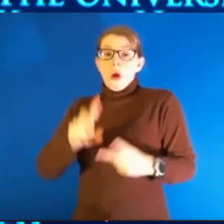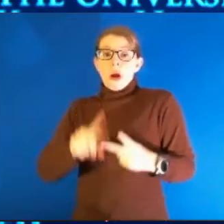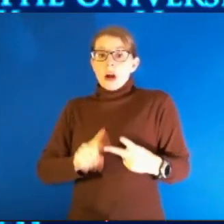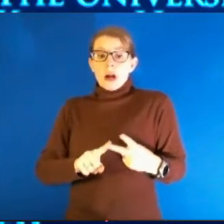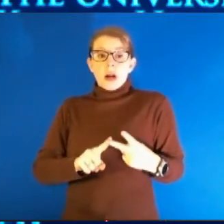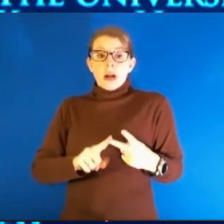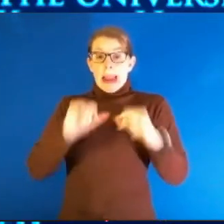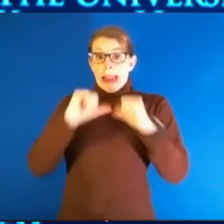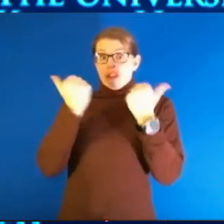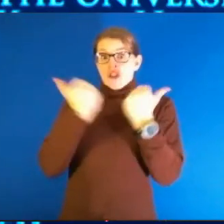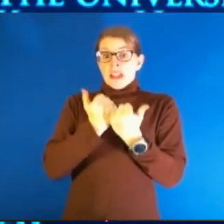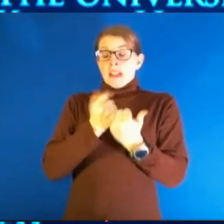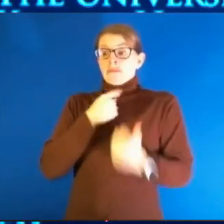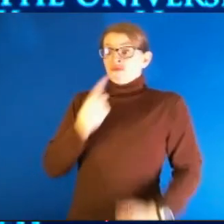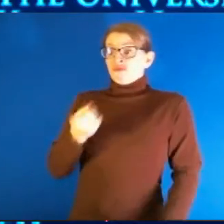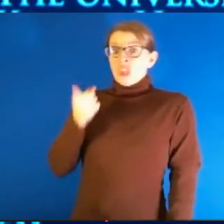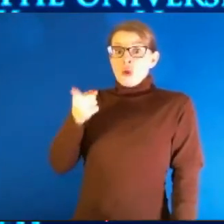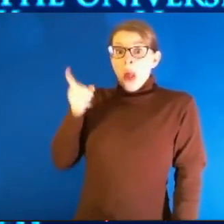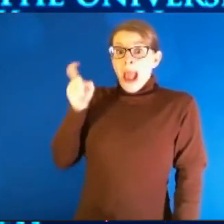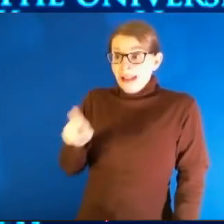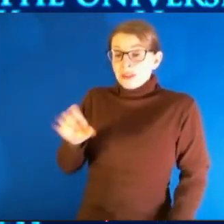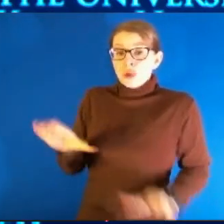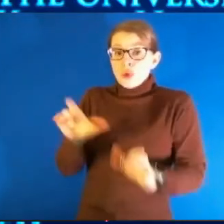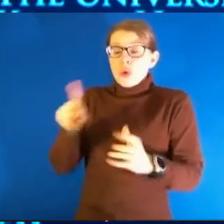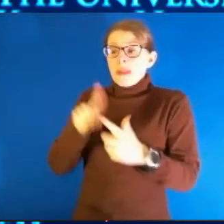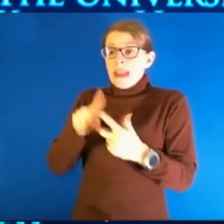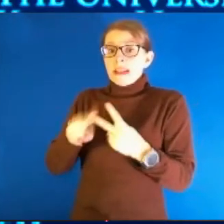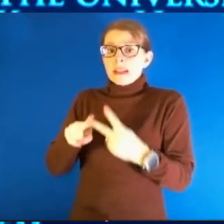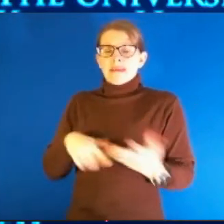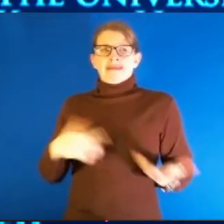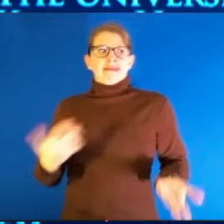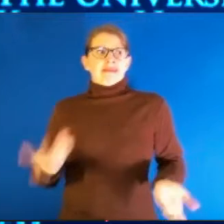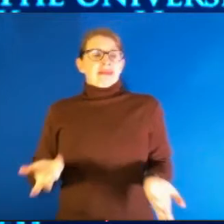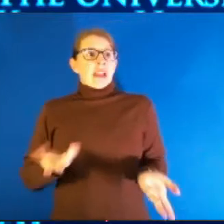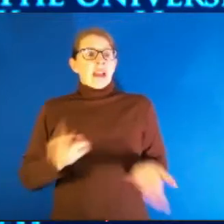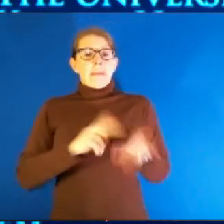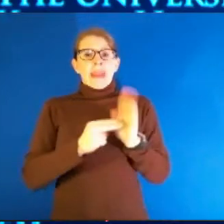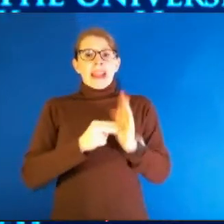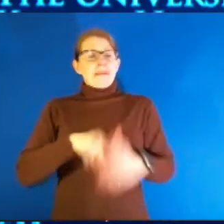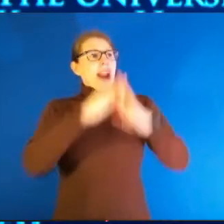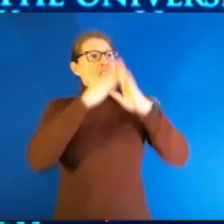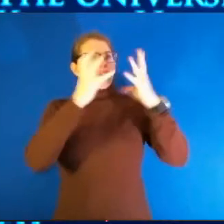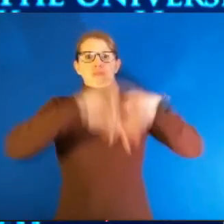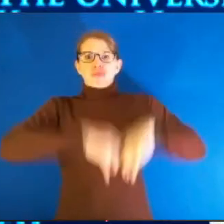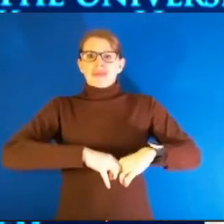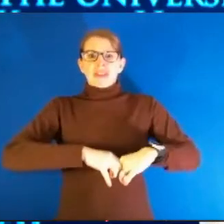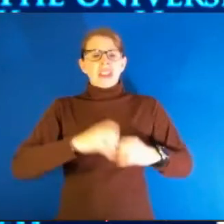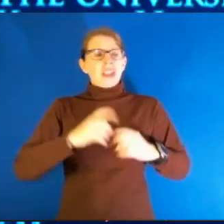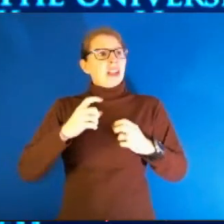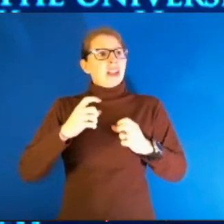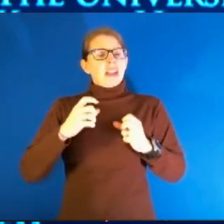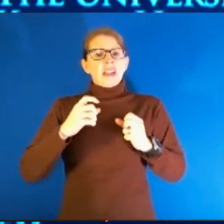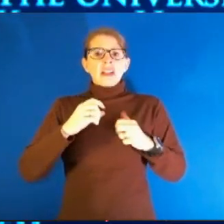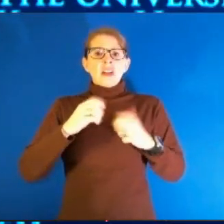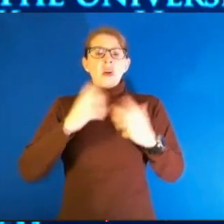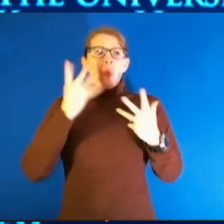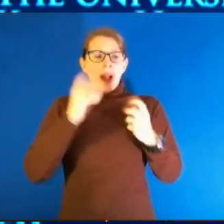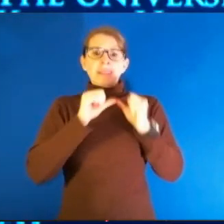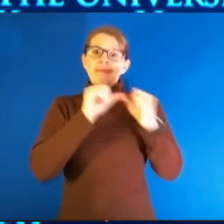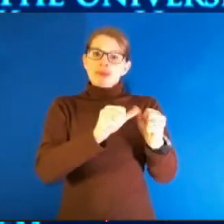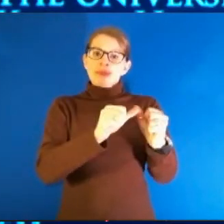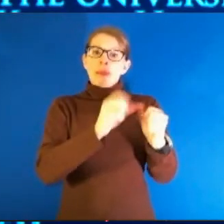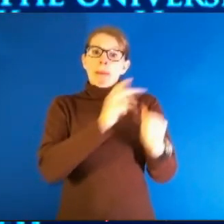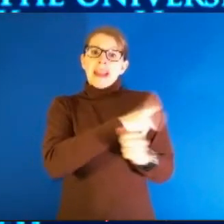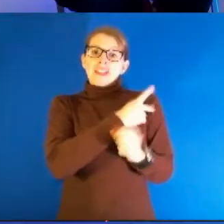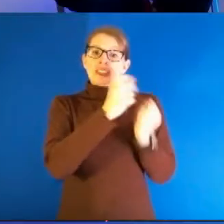to say you have to do this, again, it removes all those barriers we've spent years, decades putting in place to keep our patients safe. Has anything like that